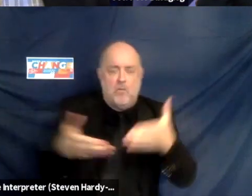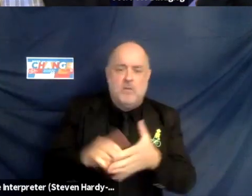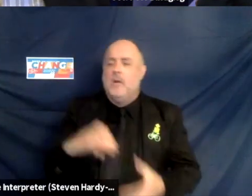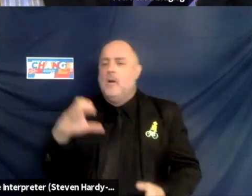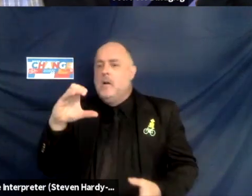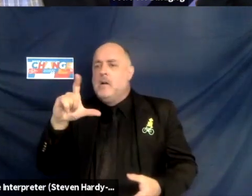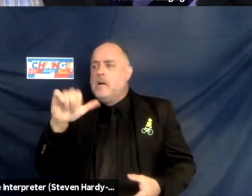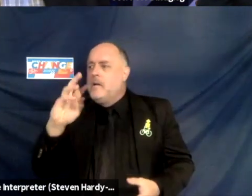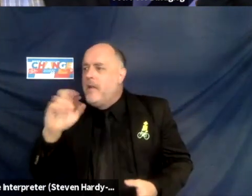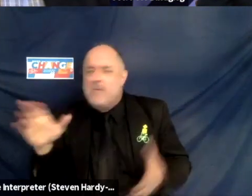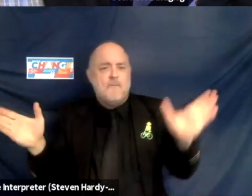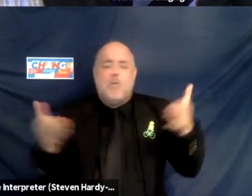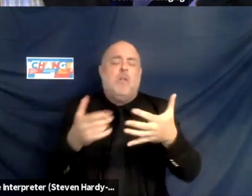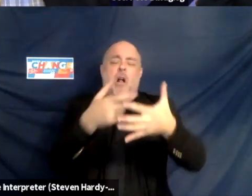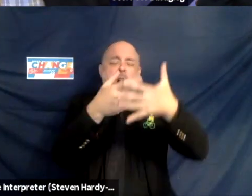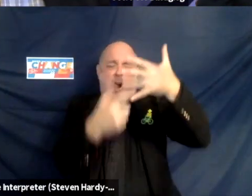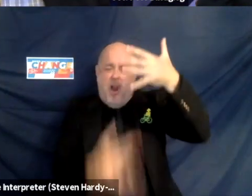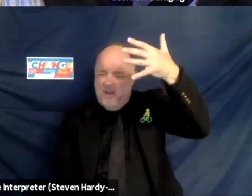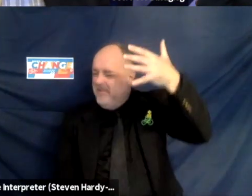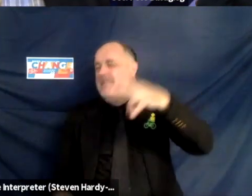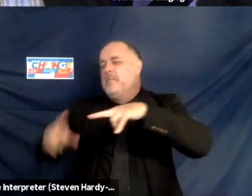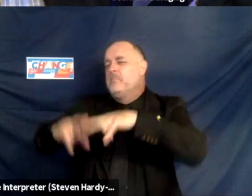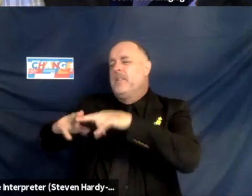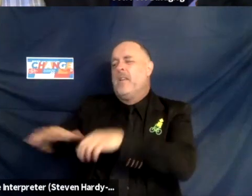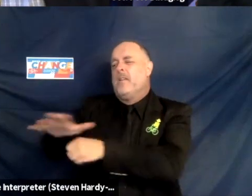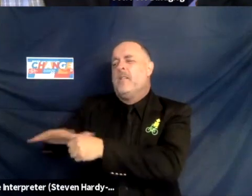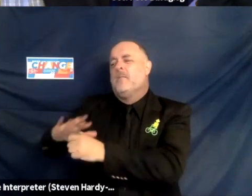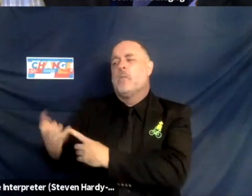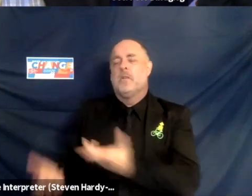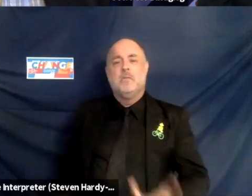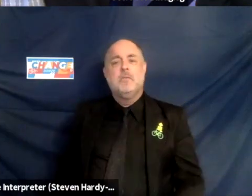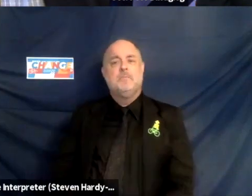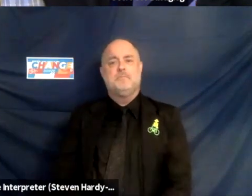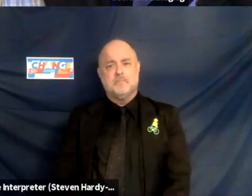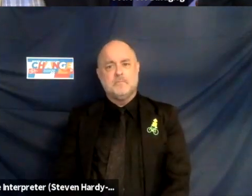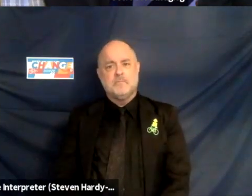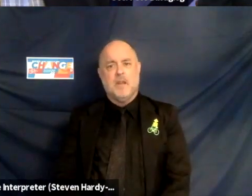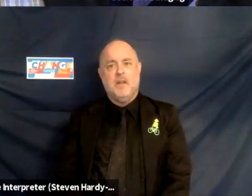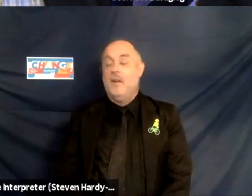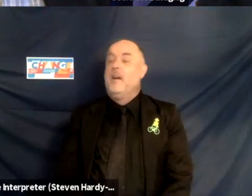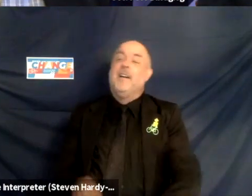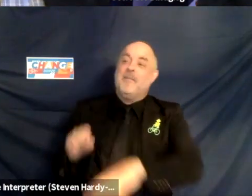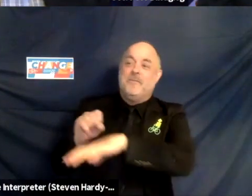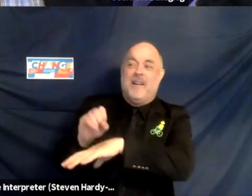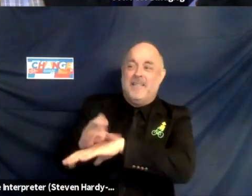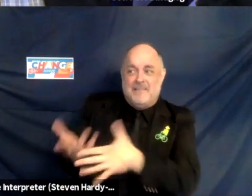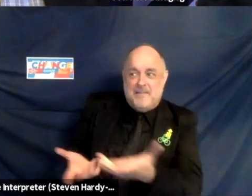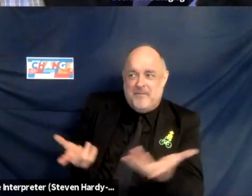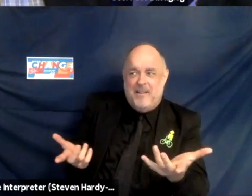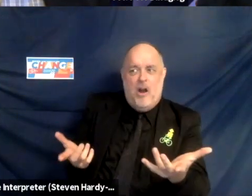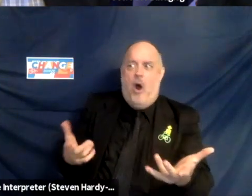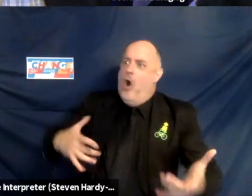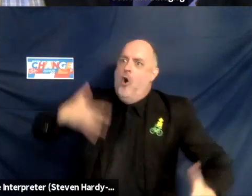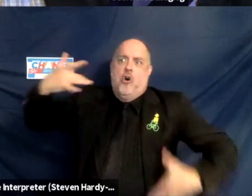And so it really depends on the local environment. only other advice I'd give is that, this is a passionate